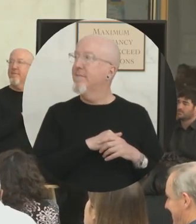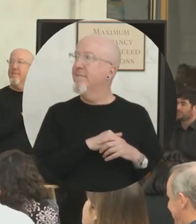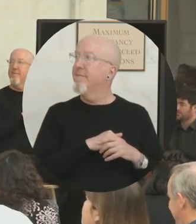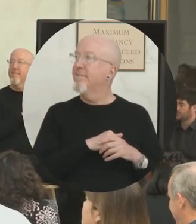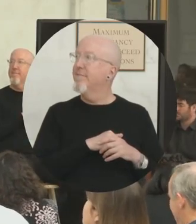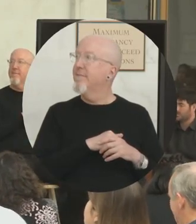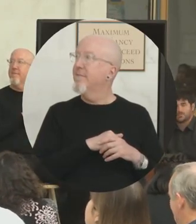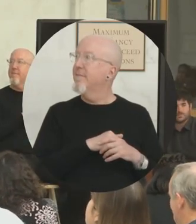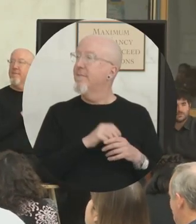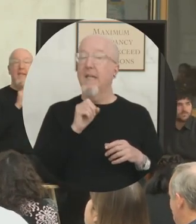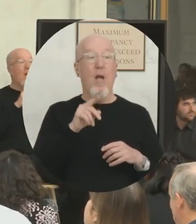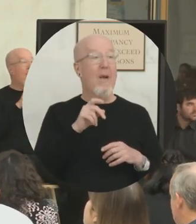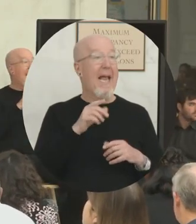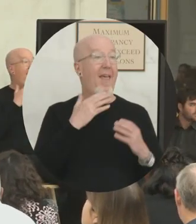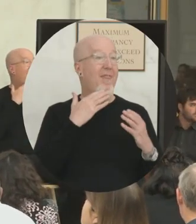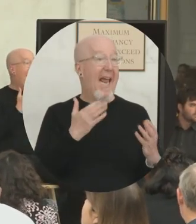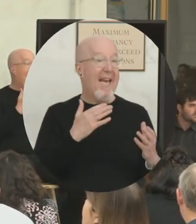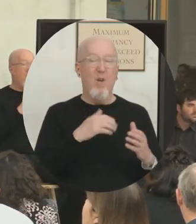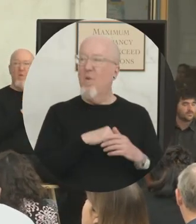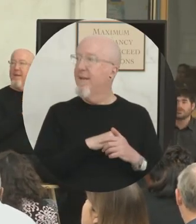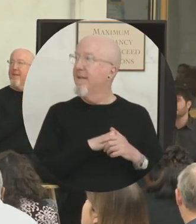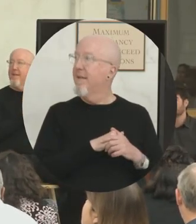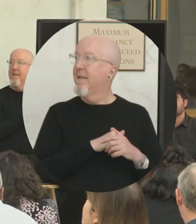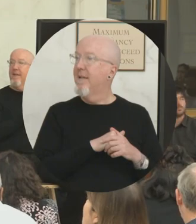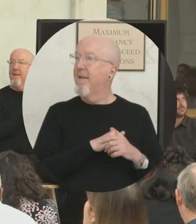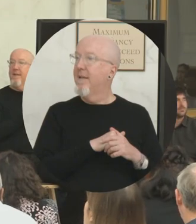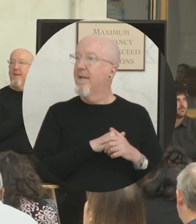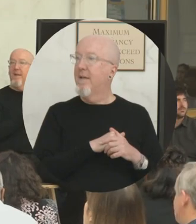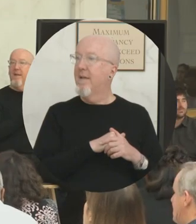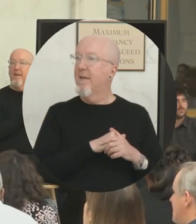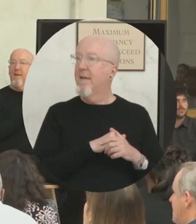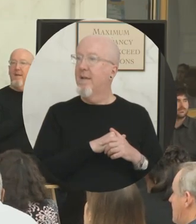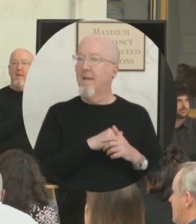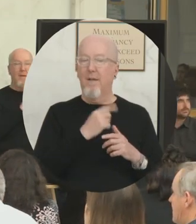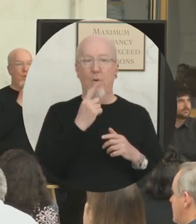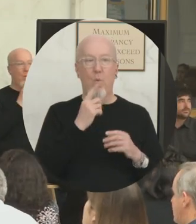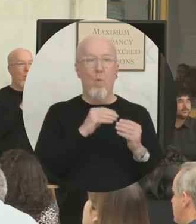So we want to thank you. Oh, sorry, Daniel.